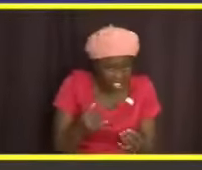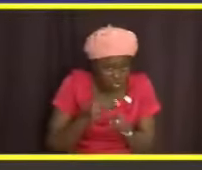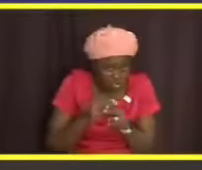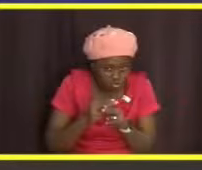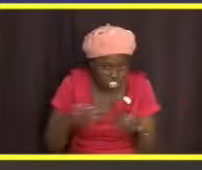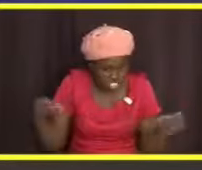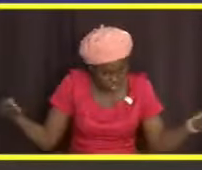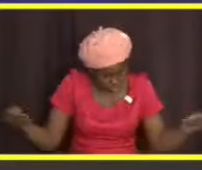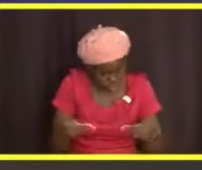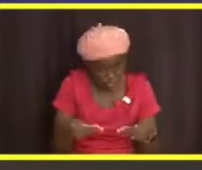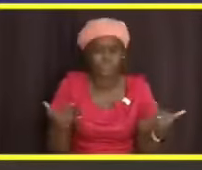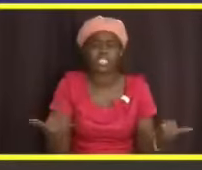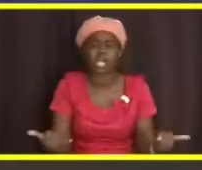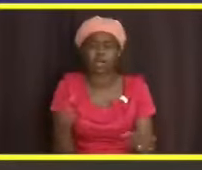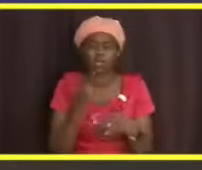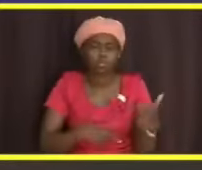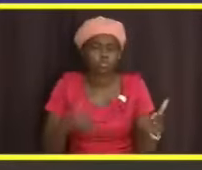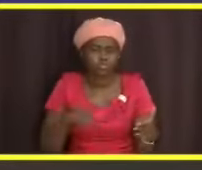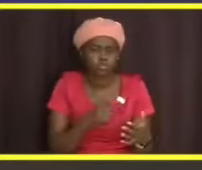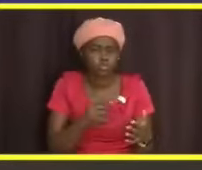What we are interested in is,